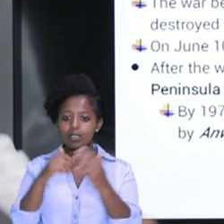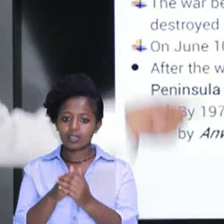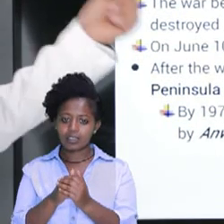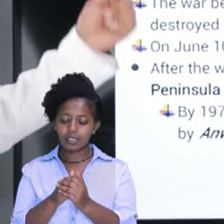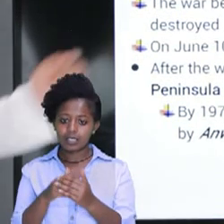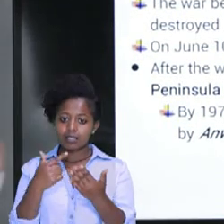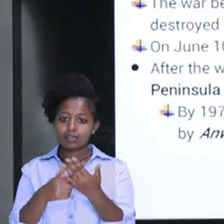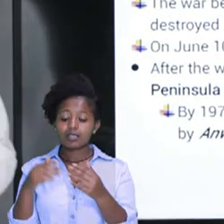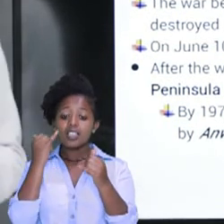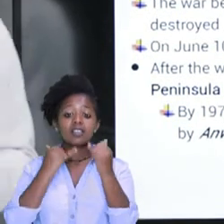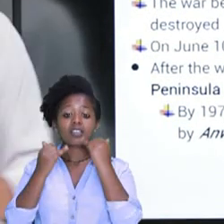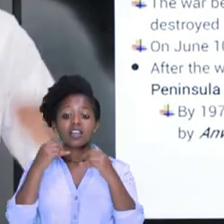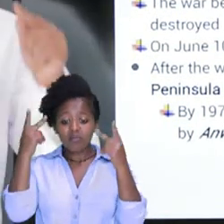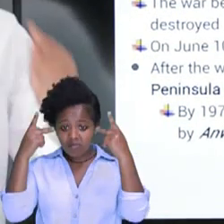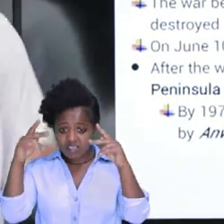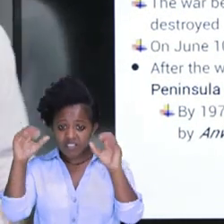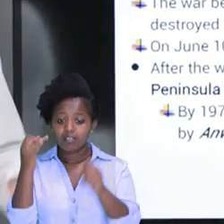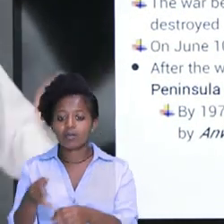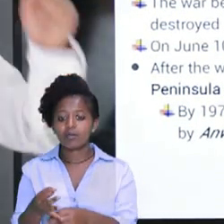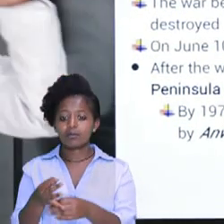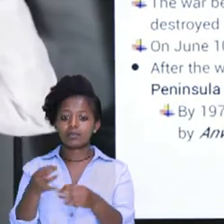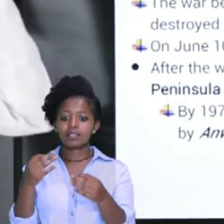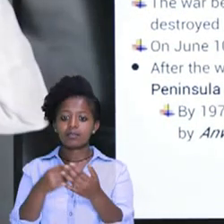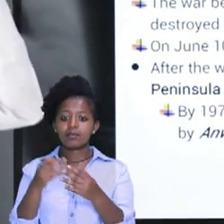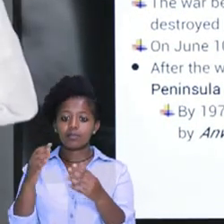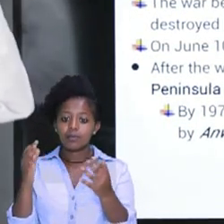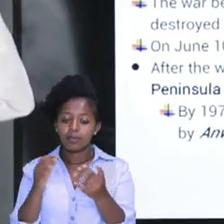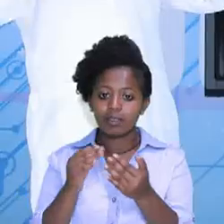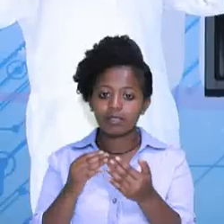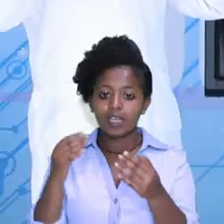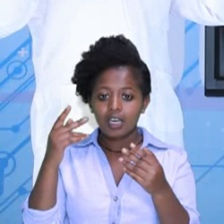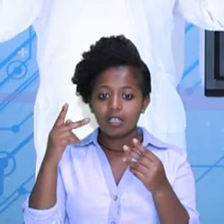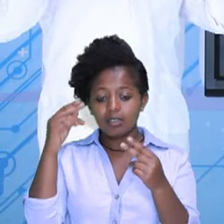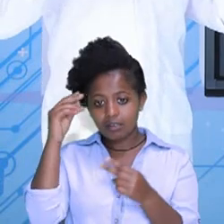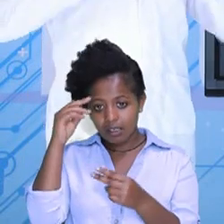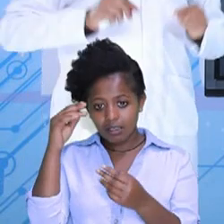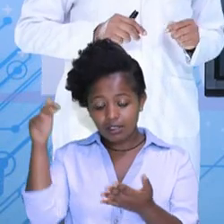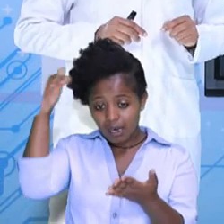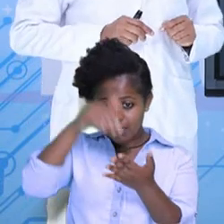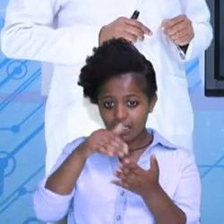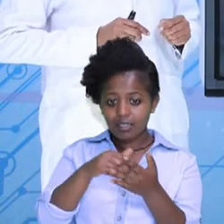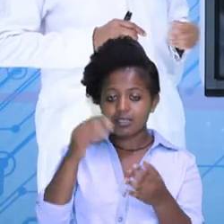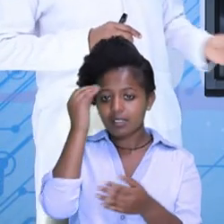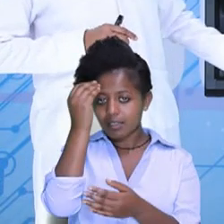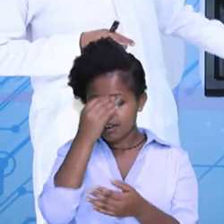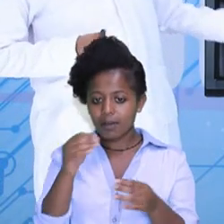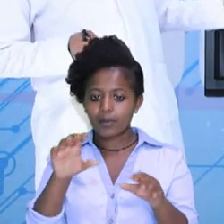he was Israel Minister of Defense, decided to start primitive strike against the Arab